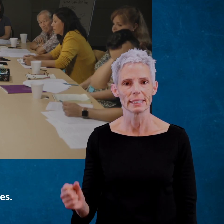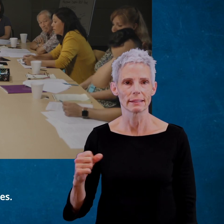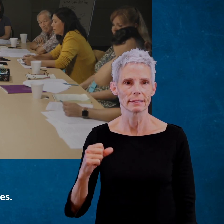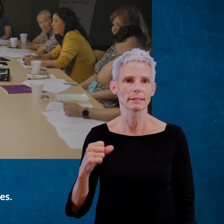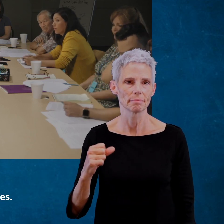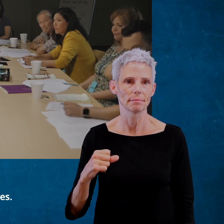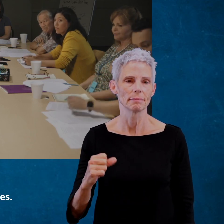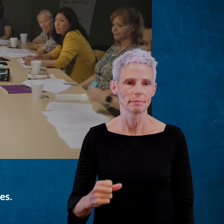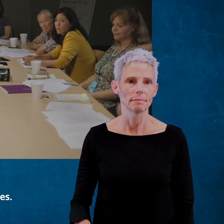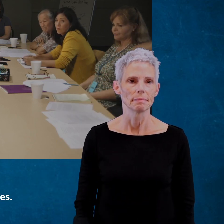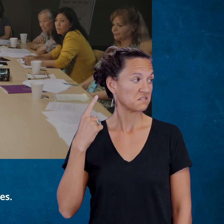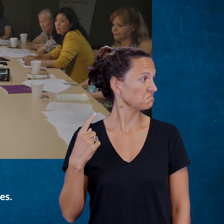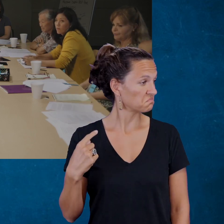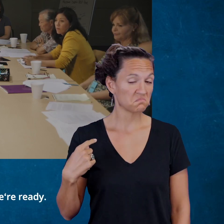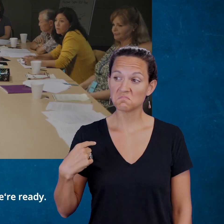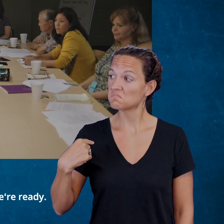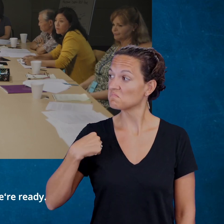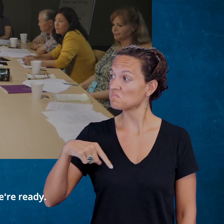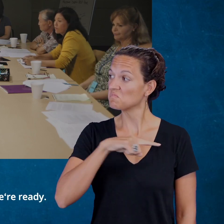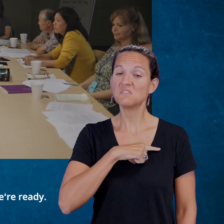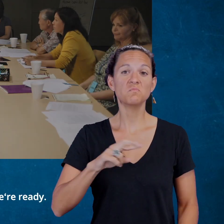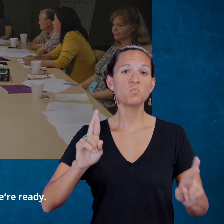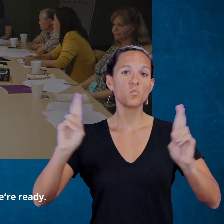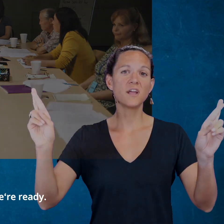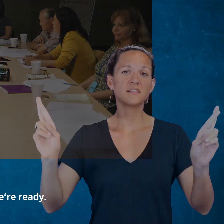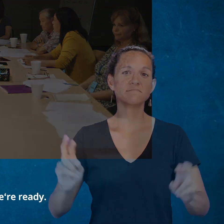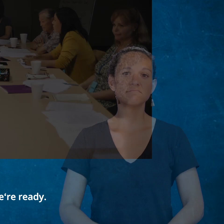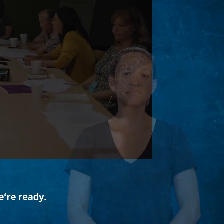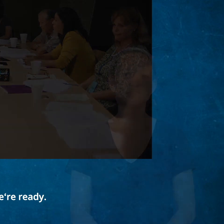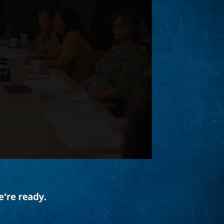Yes. I think we're ready.